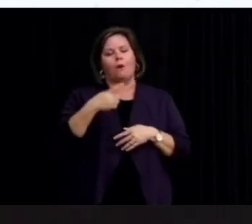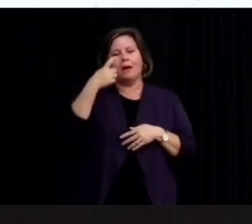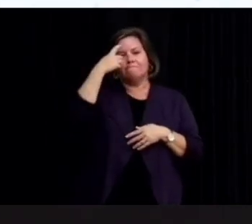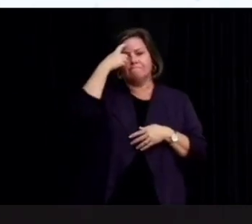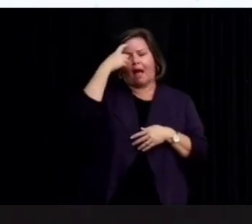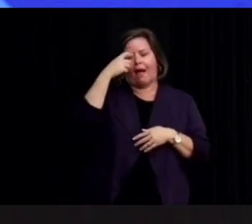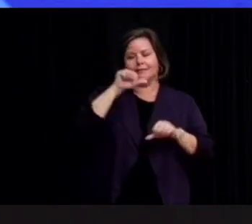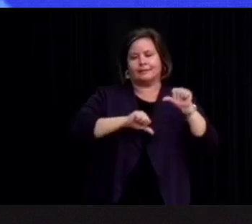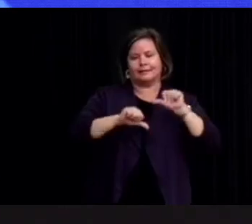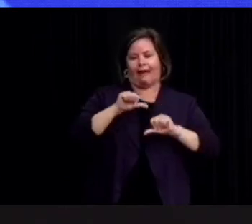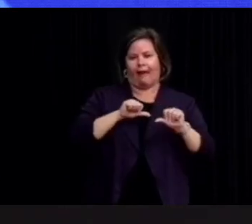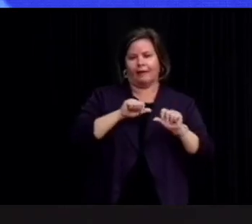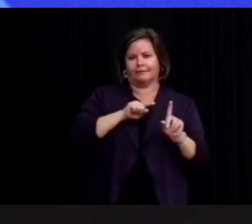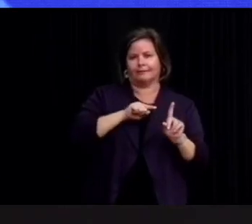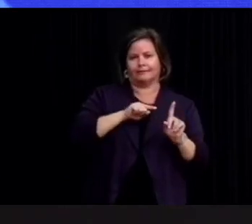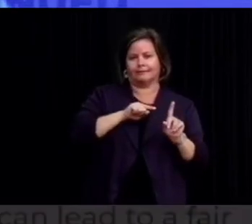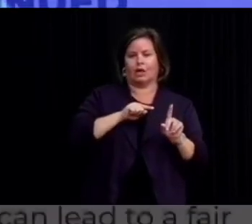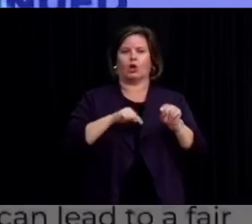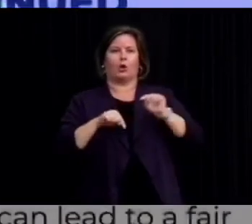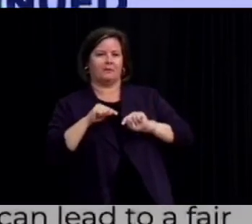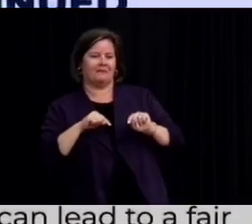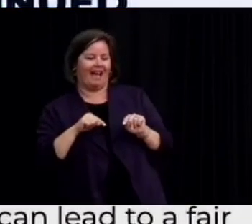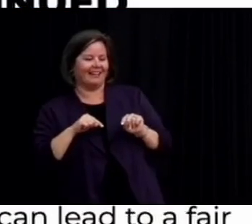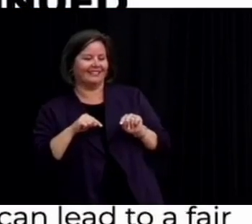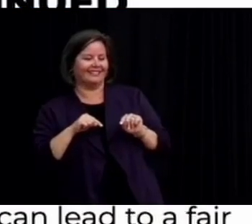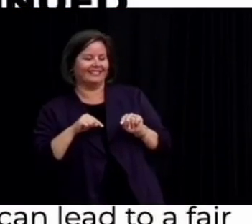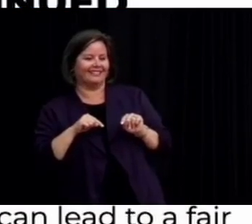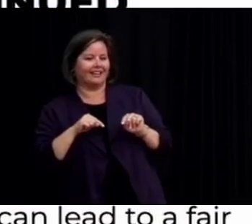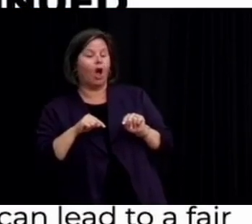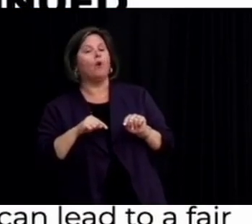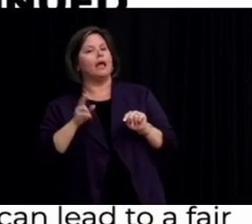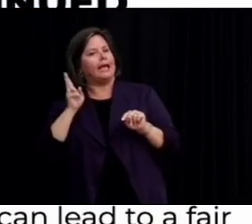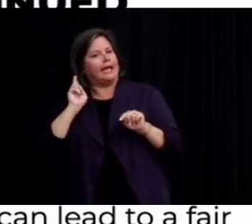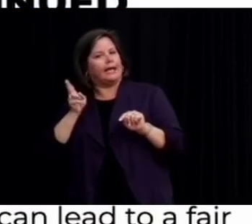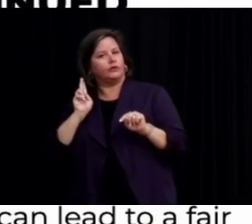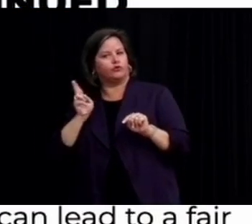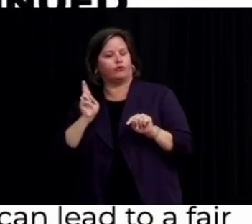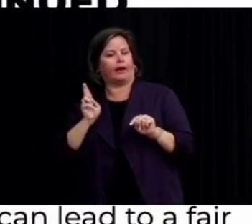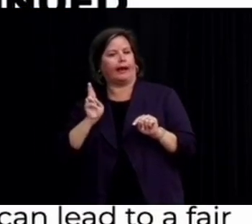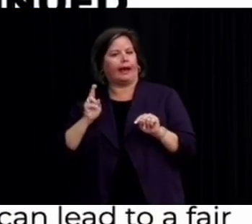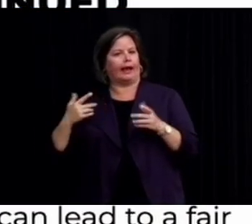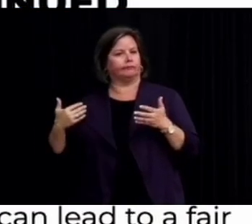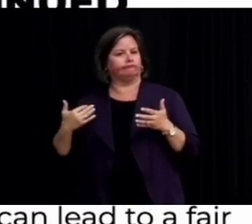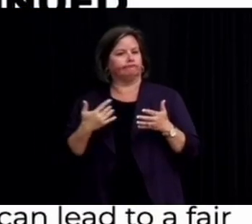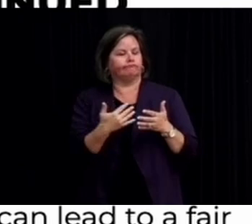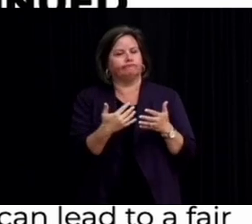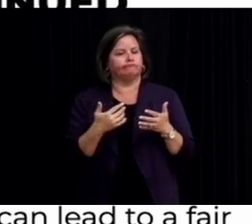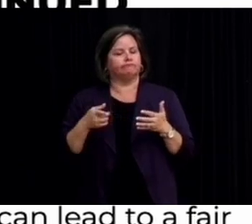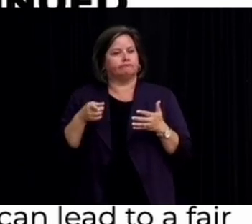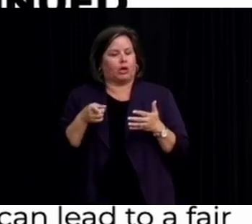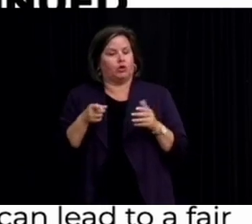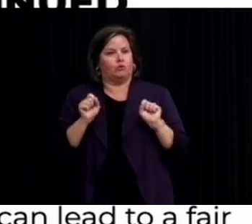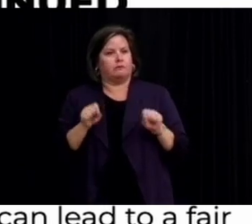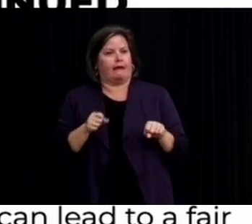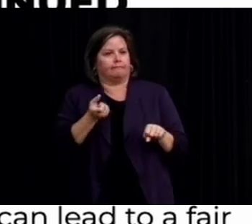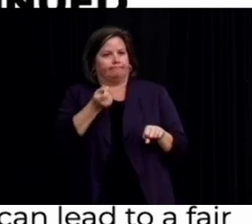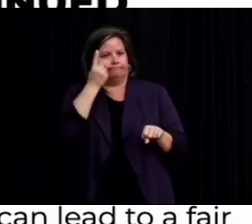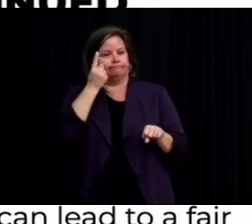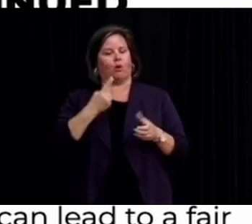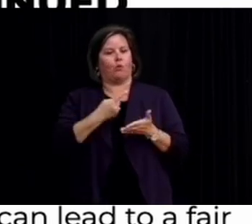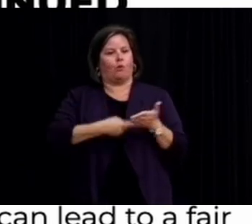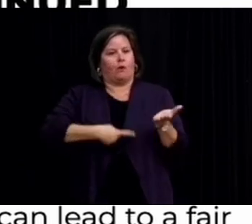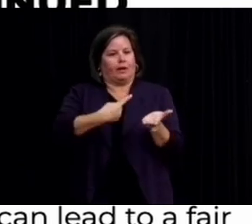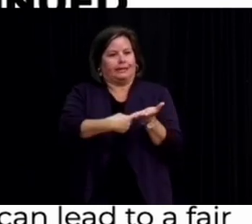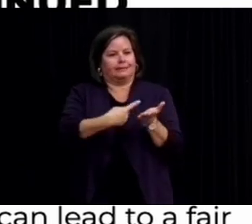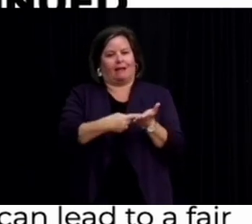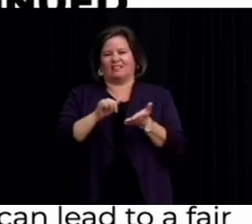talk about, we'll go back just a minute, talk about the history and just some of the concepts so you get a taste of what we discuss in